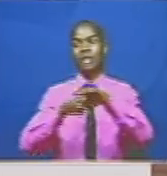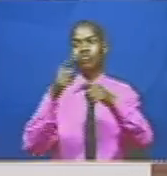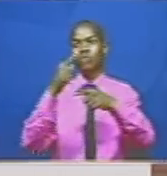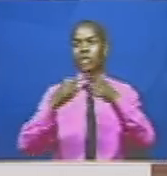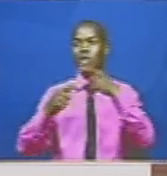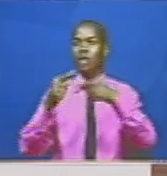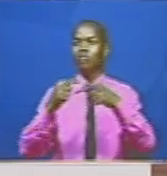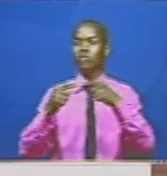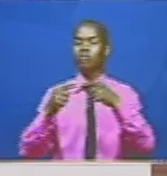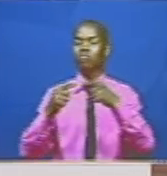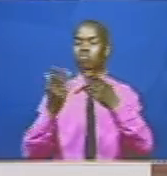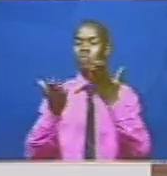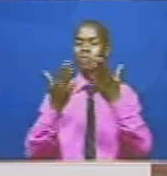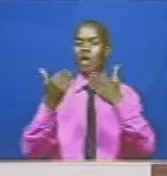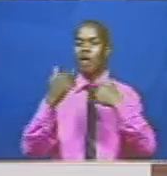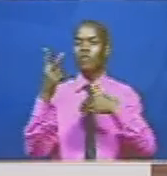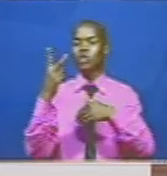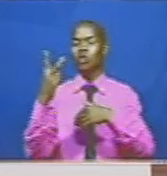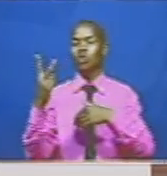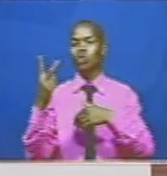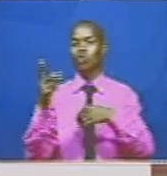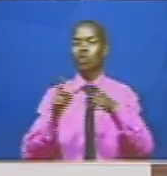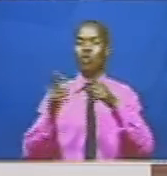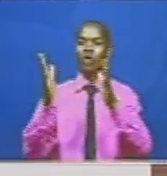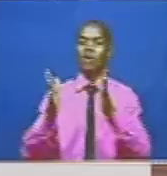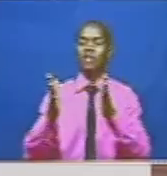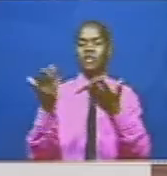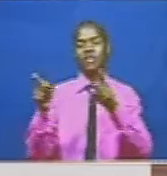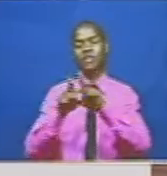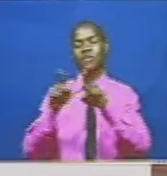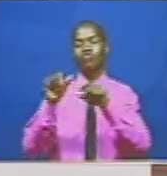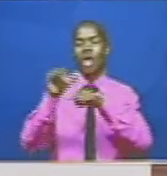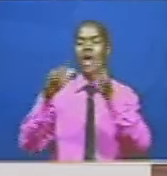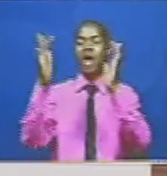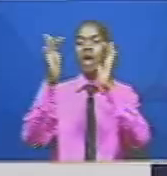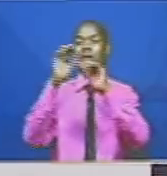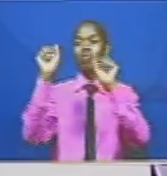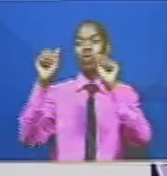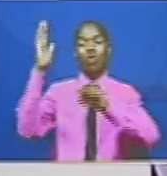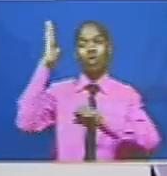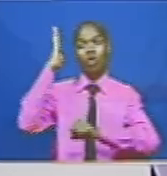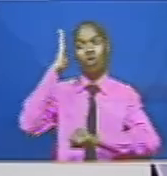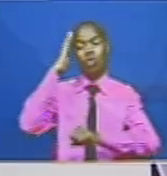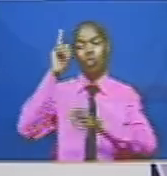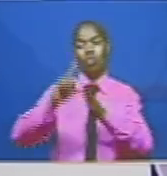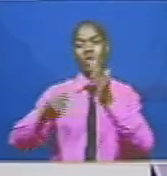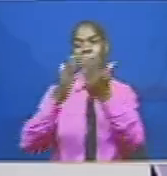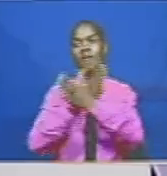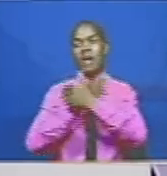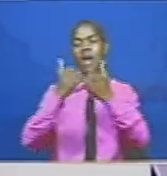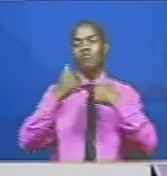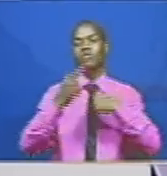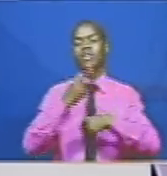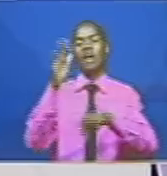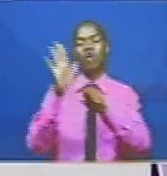tour operators and when dealing with the online systems. Because you realize that, as my friend said, most of clients